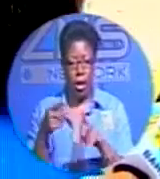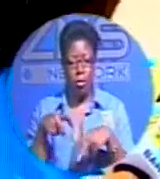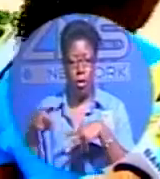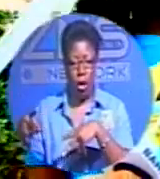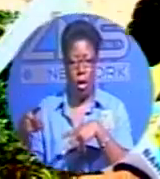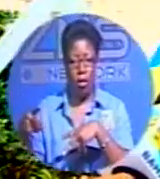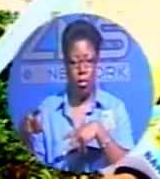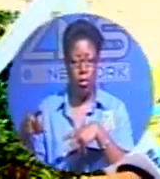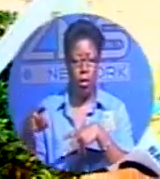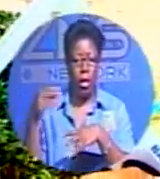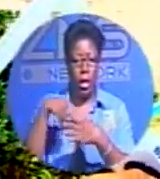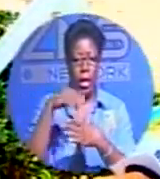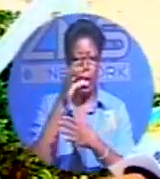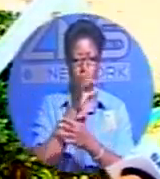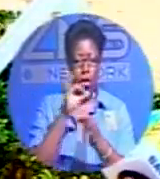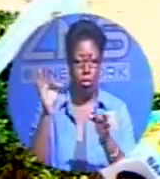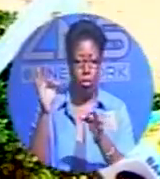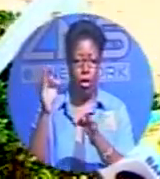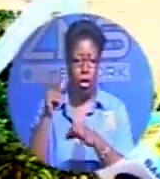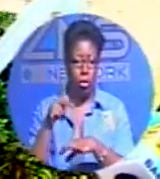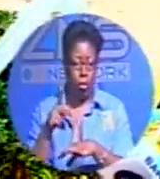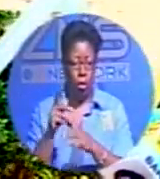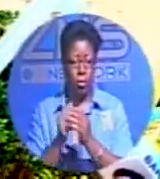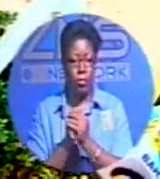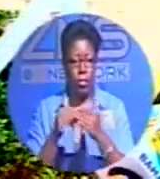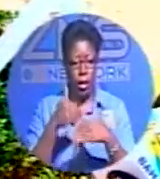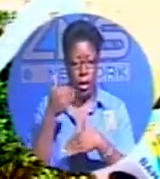Freeport. The next one was